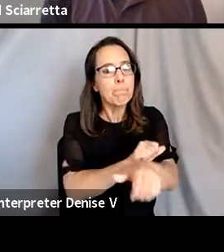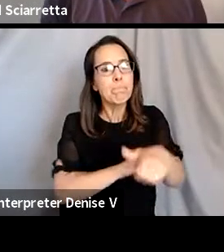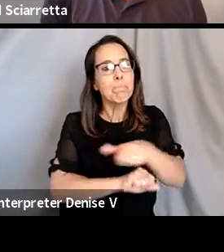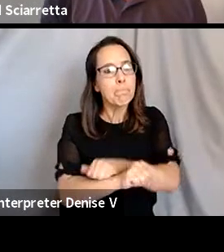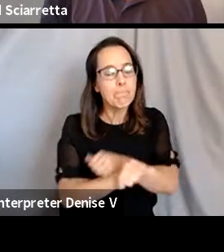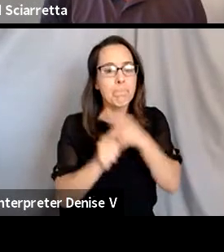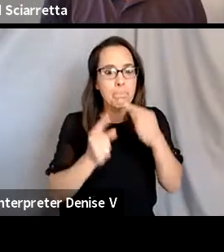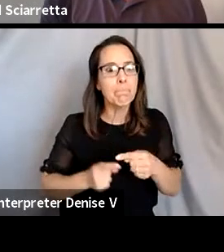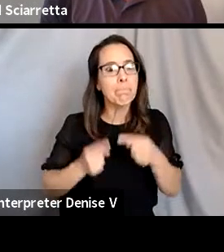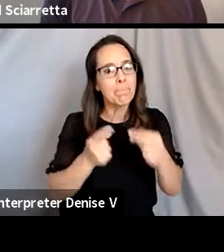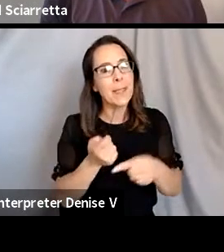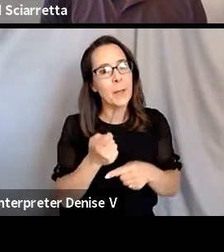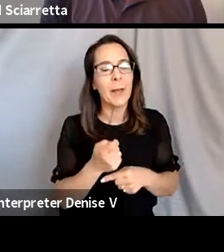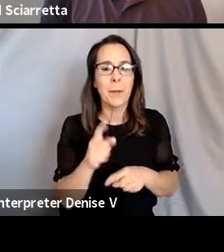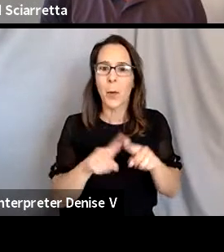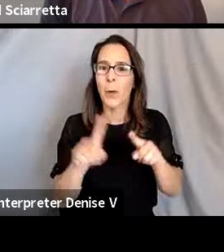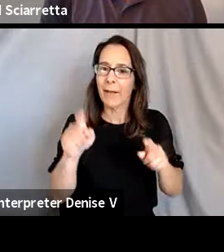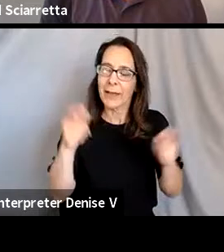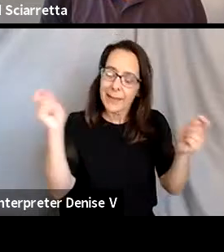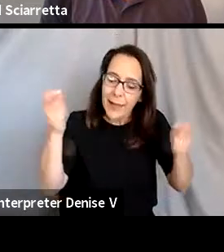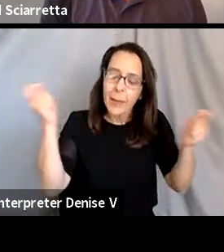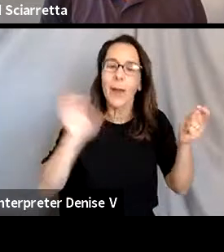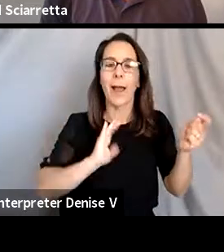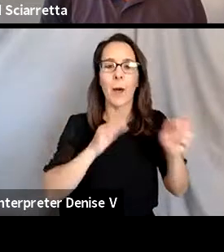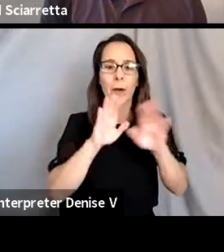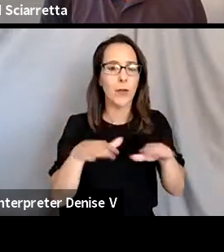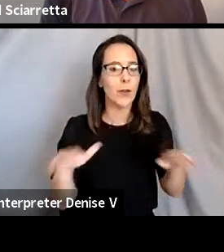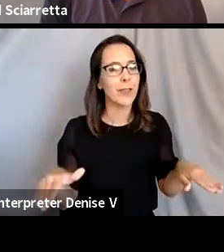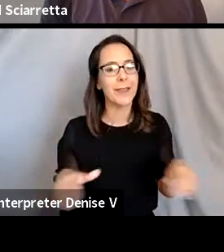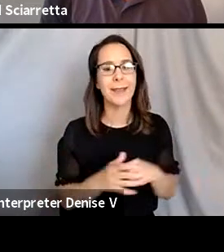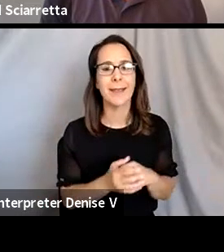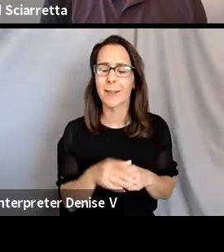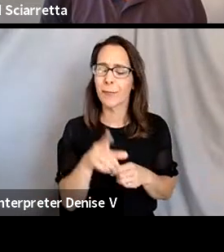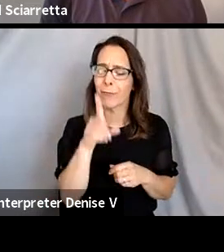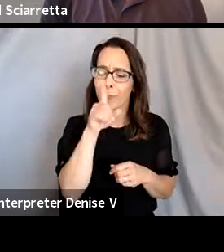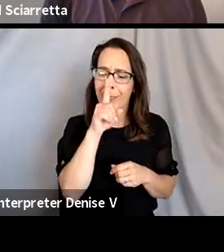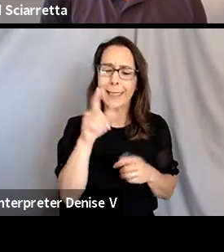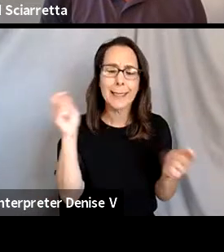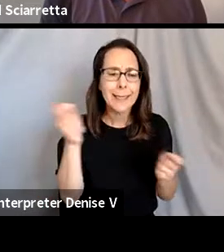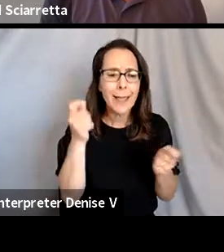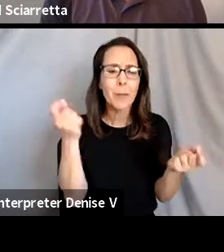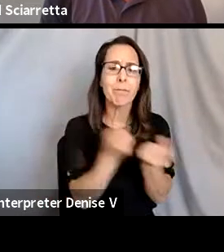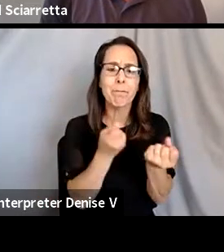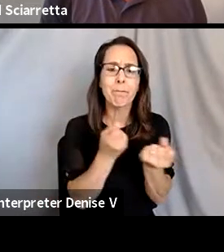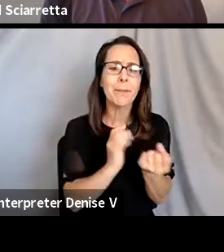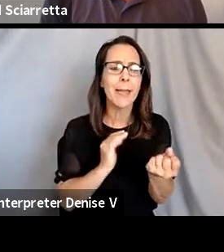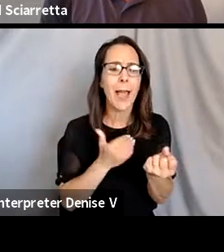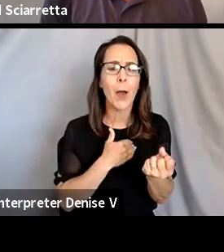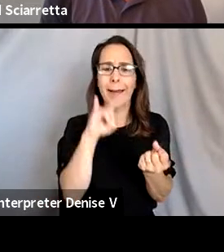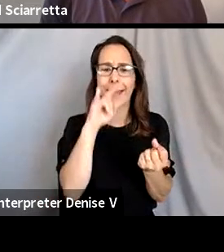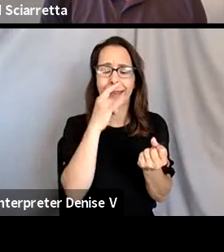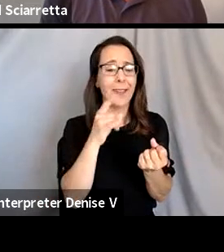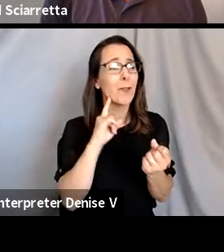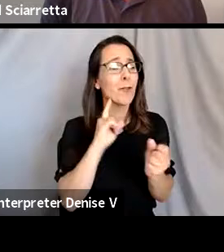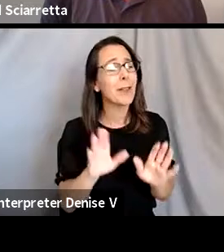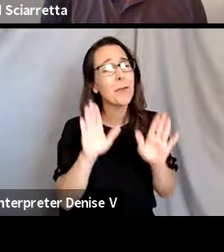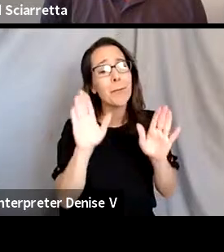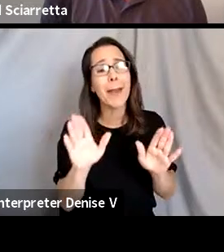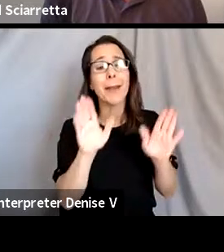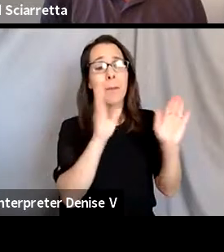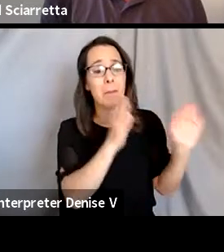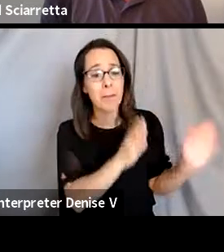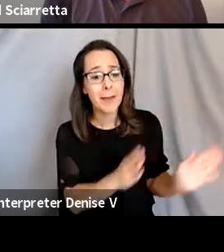and celebrating our kids at the highest level. And we've been working hard to be able to plan a promotion for our